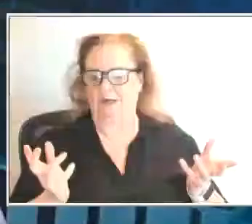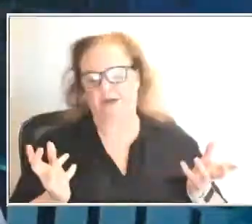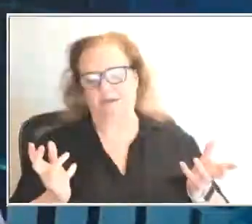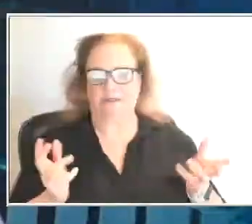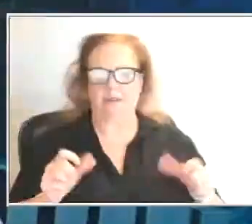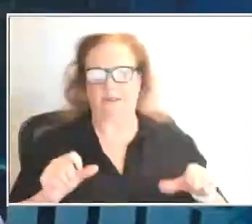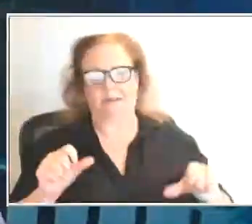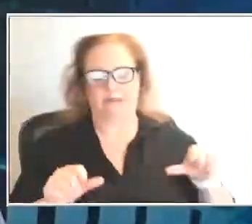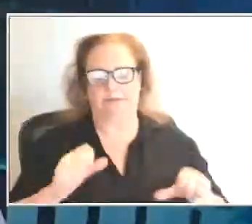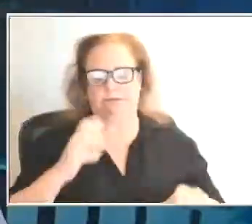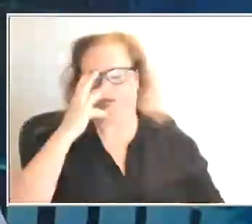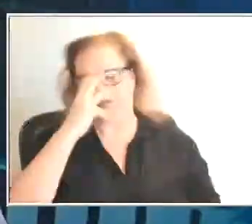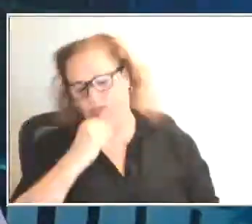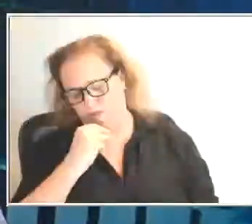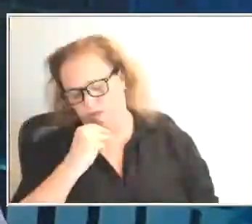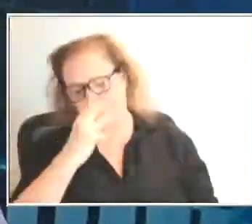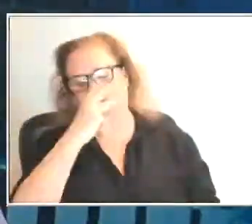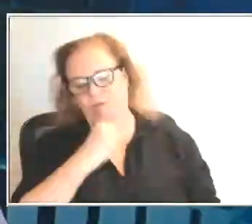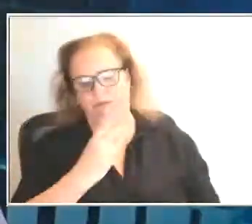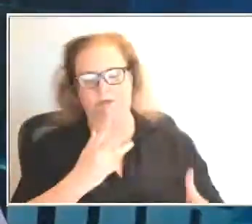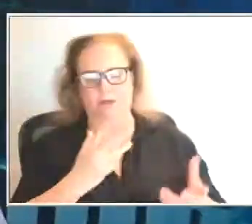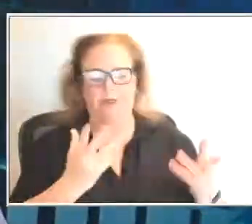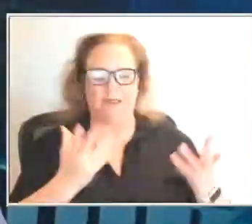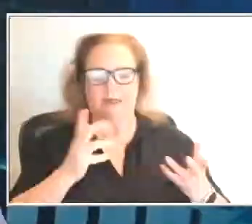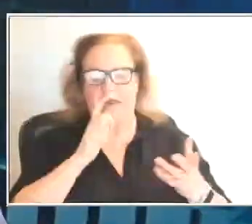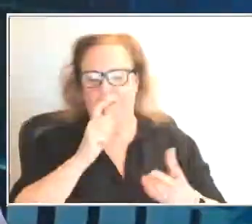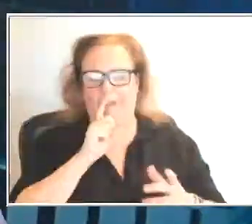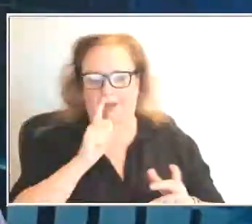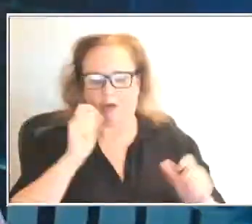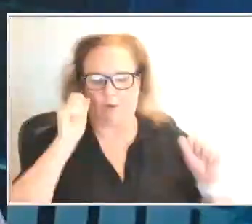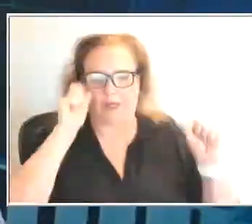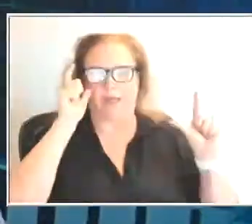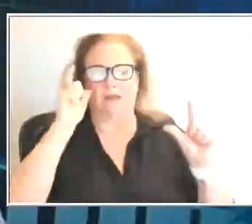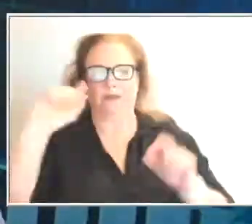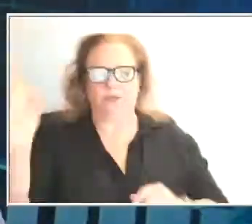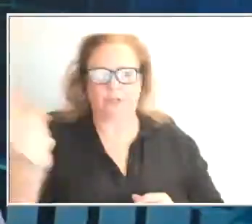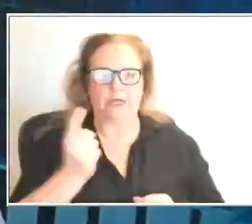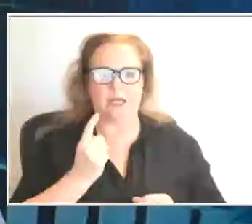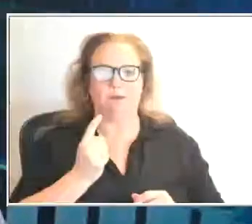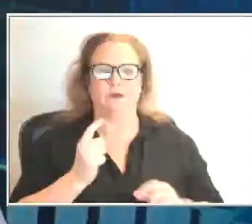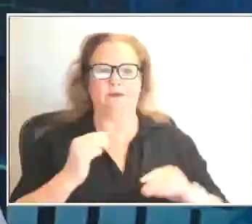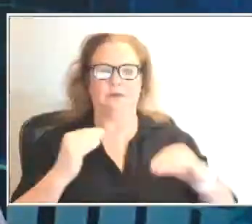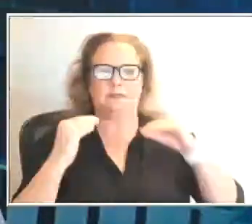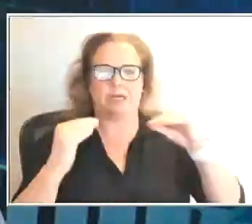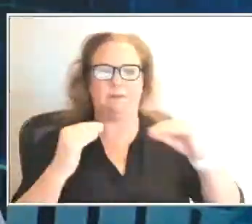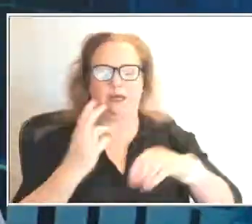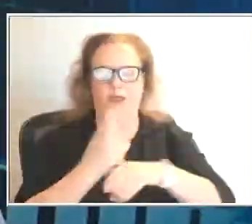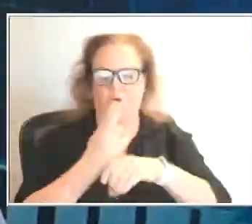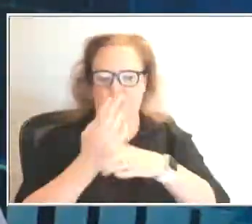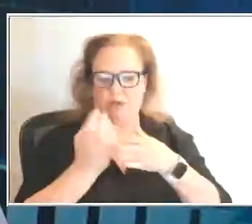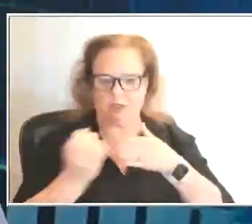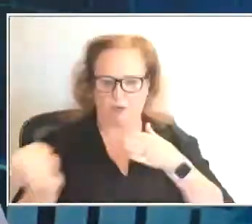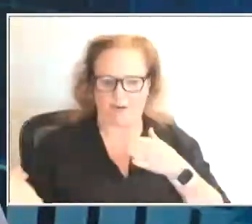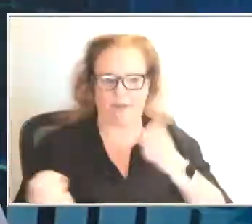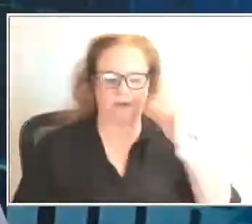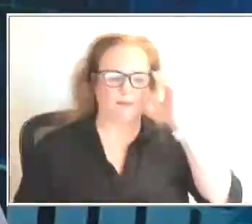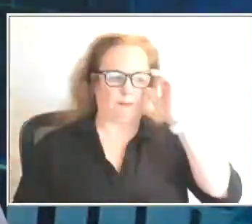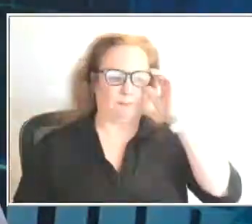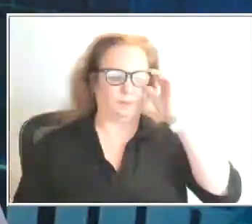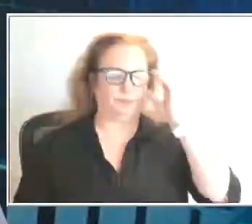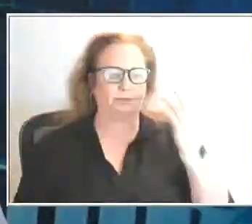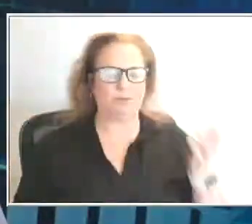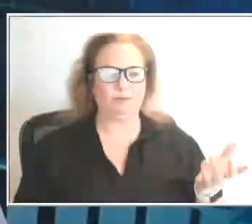it at times. But she came in, she taught me how to use the equipment I had. She was